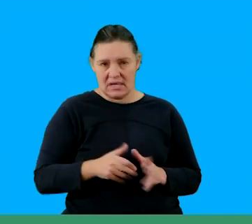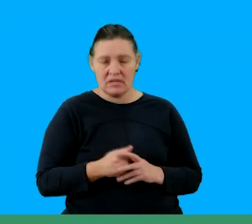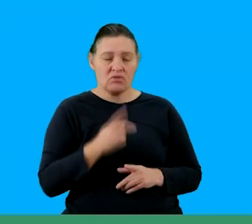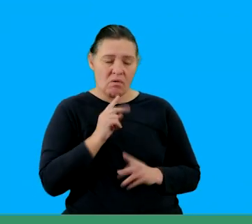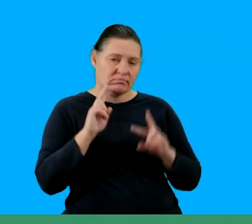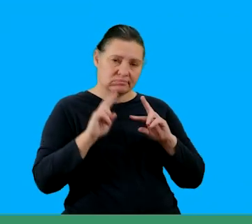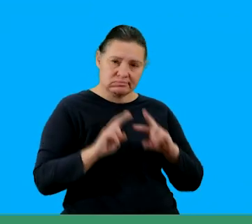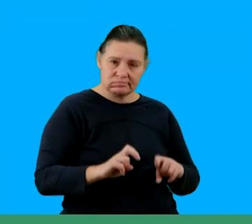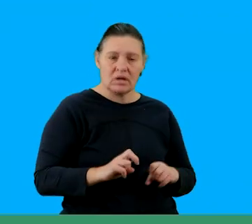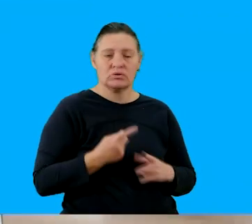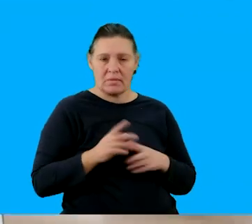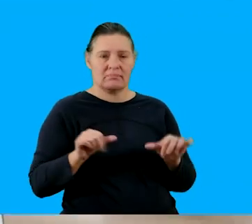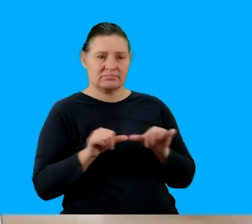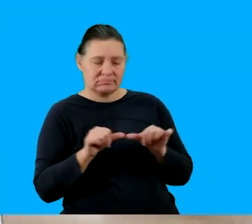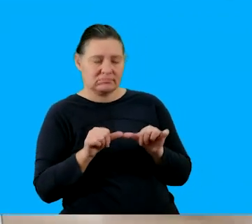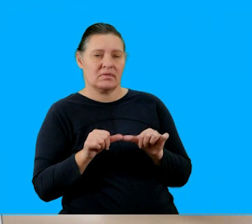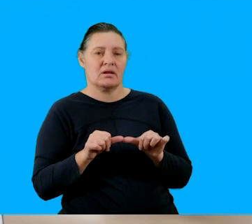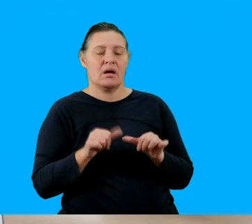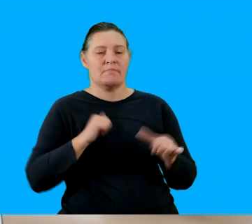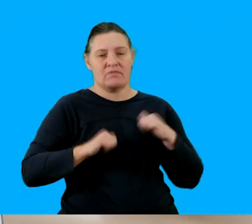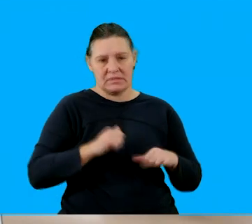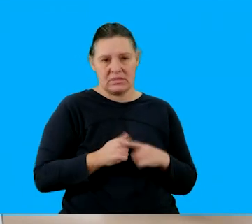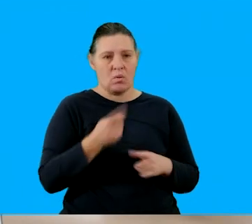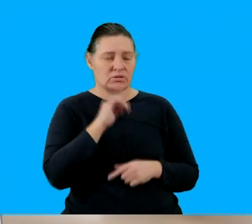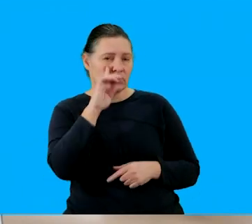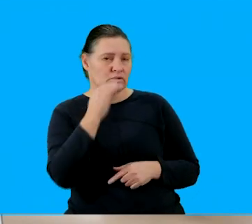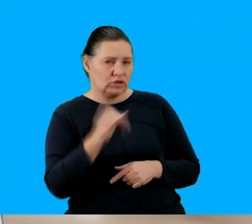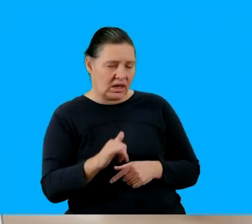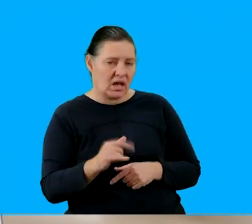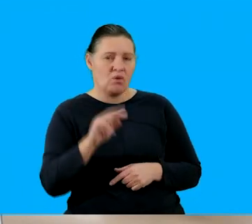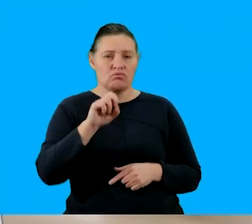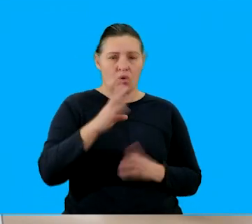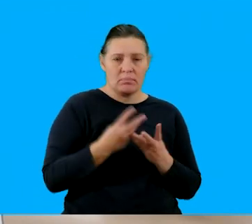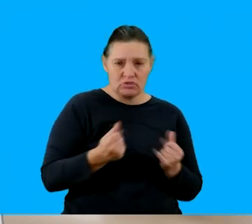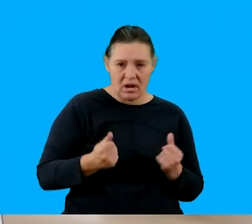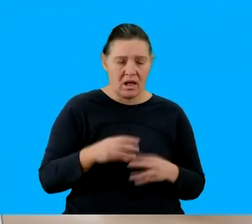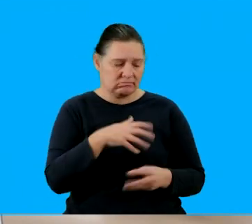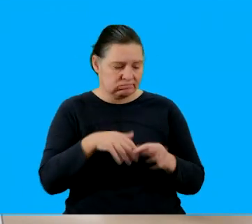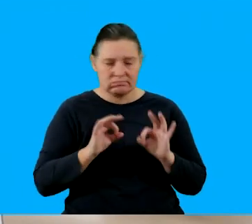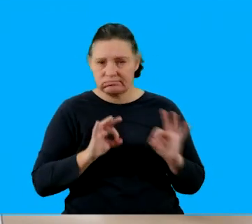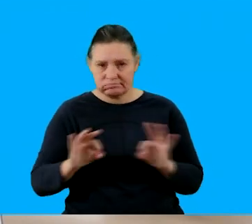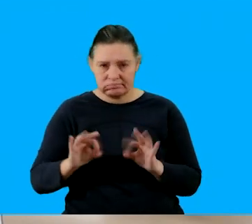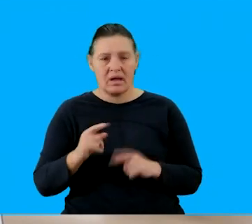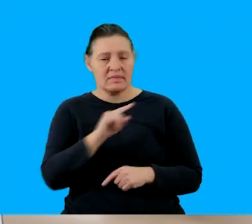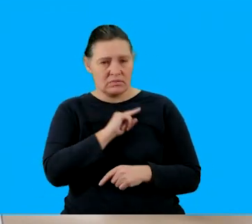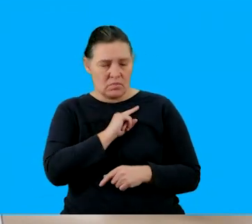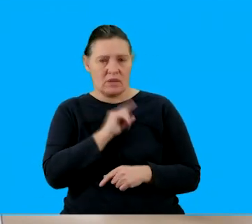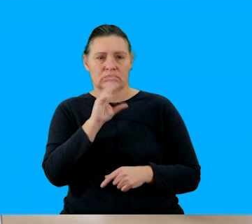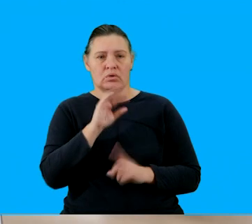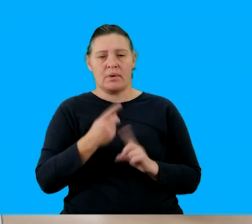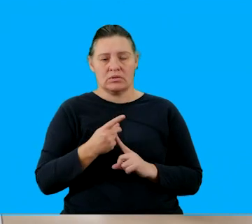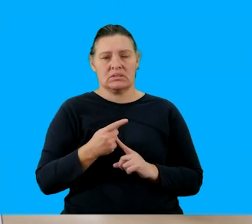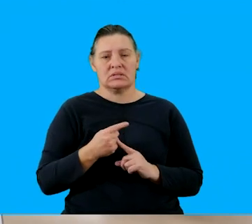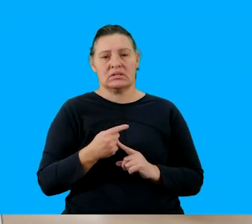they're inspecting to measure the performance. They are also checking if the raw material was mixed properly. Hence, we are talking